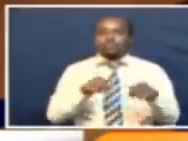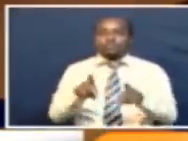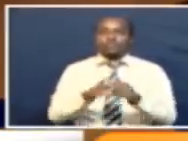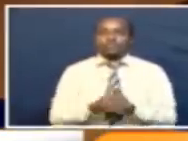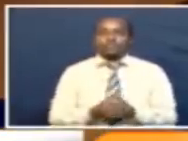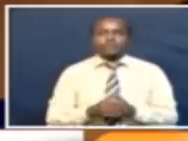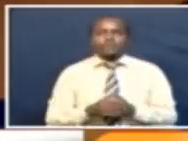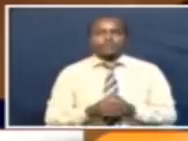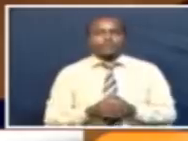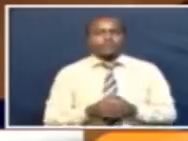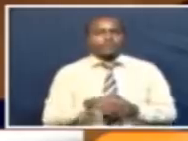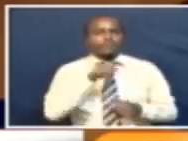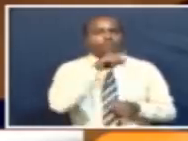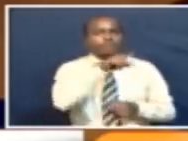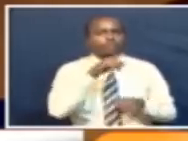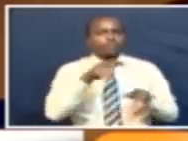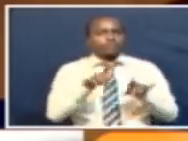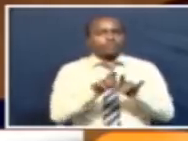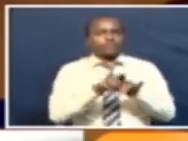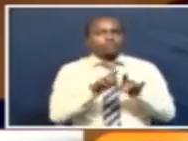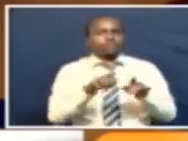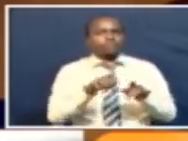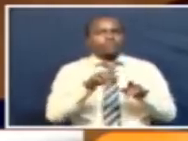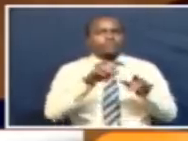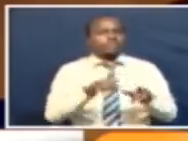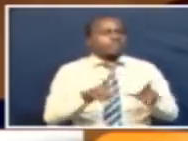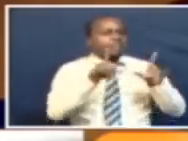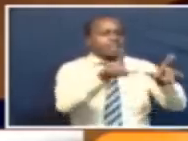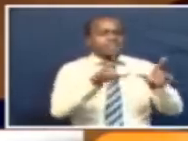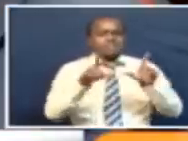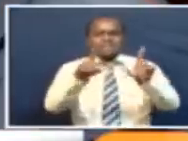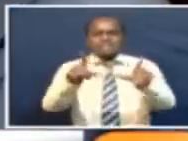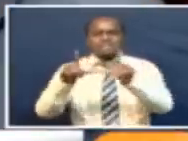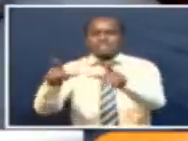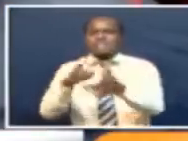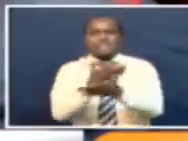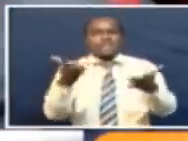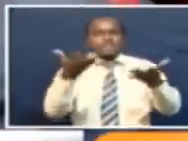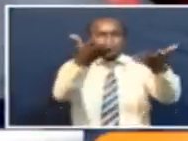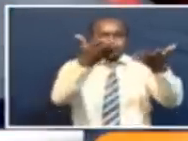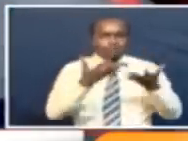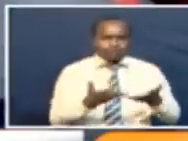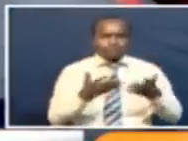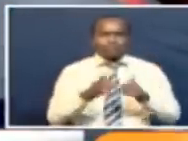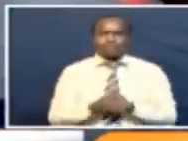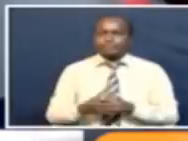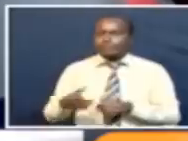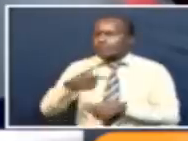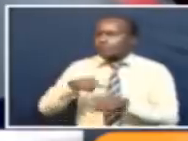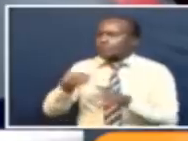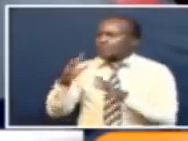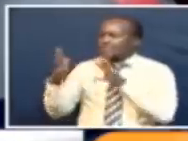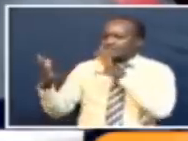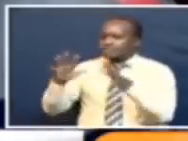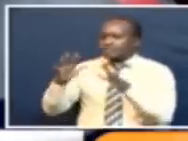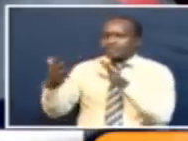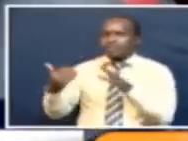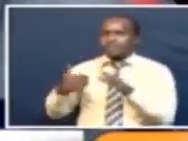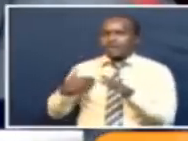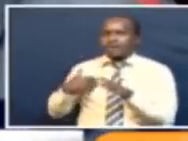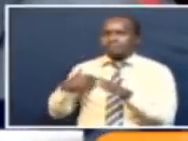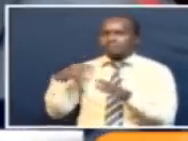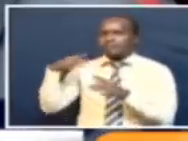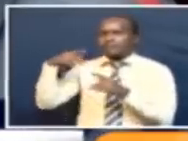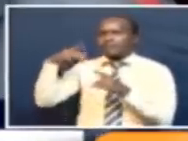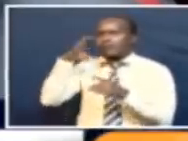AFA, issuing licenses to anybody to import? We had estimated that there would be a shortage of